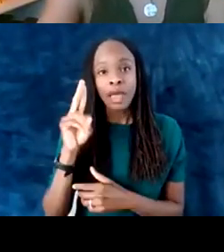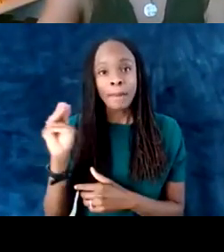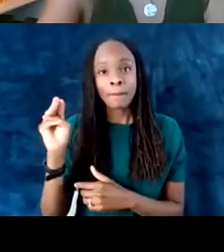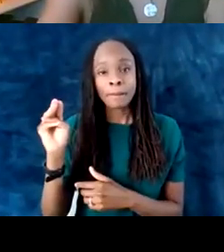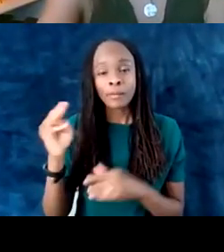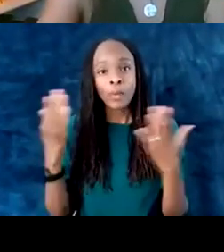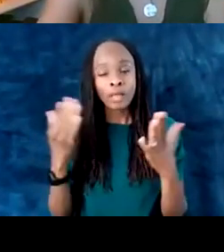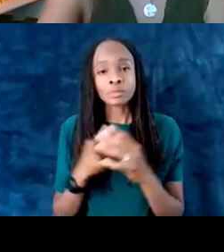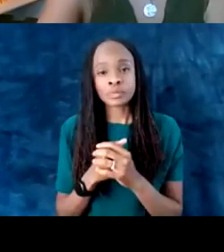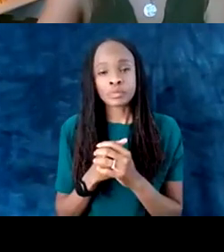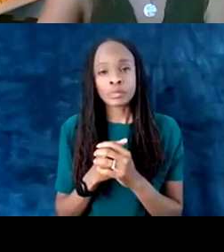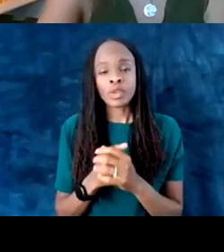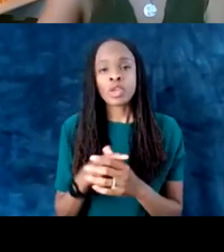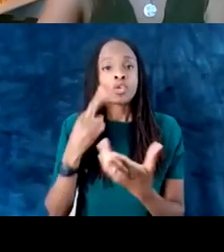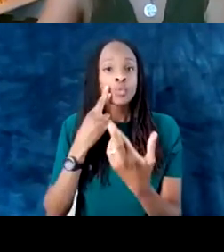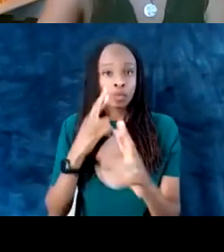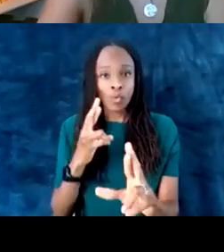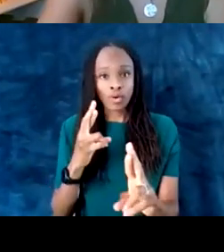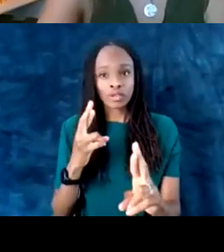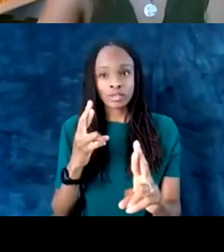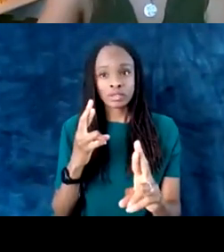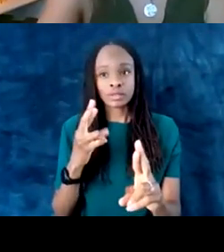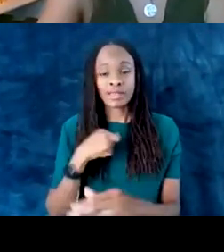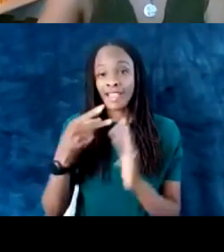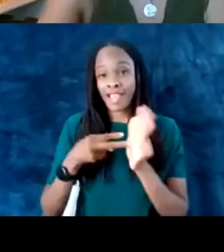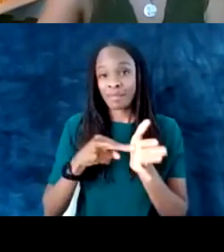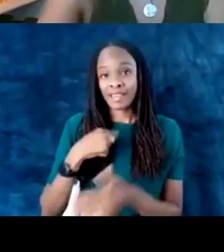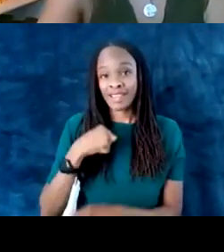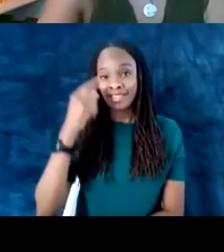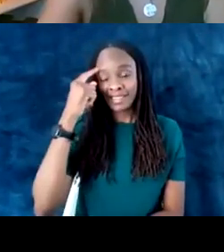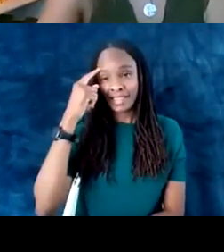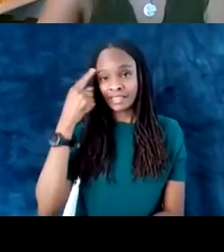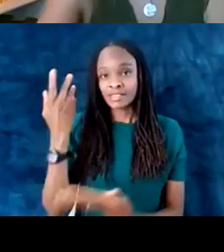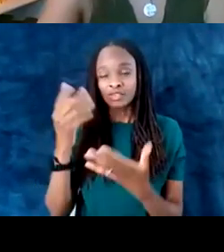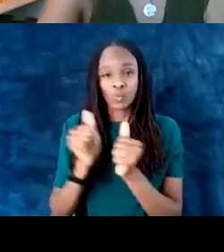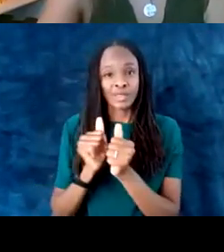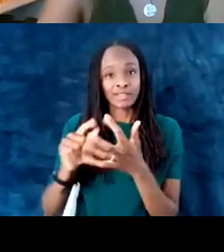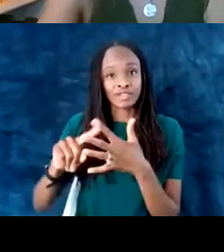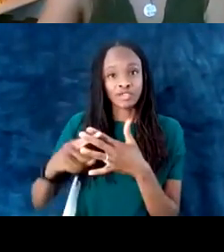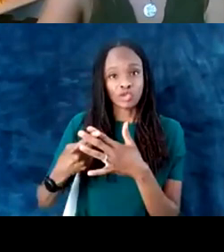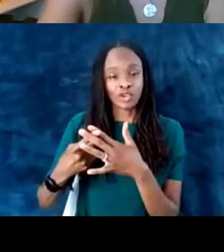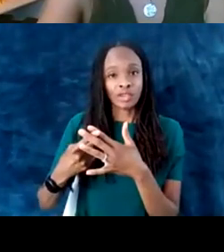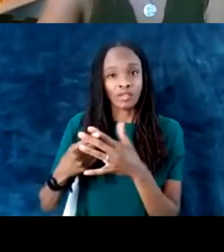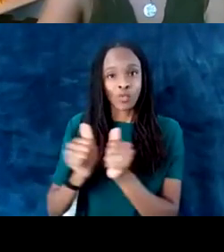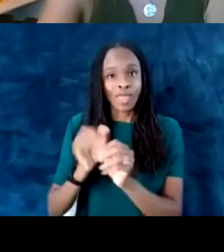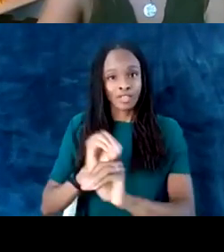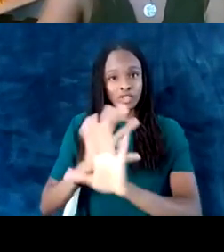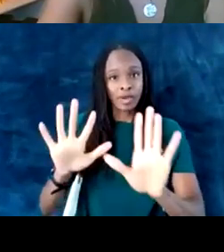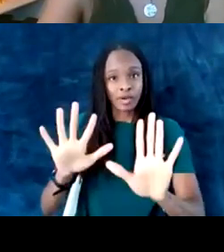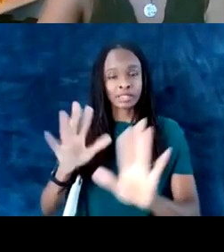Well, the report was, I think in terms of starting off with transparency, you know,